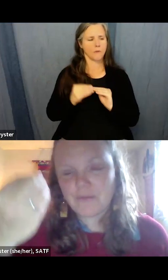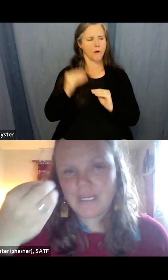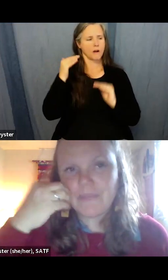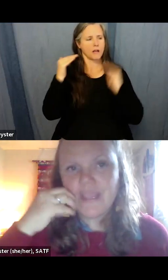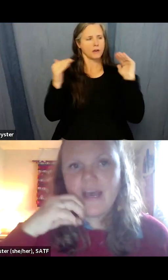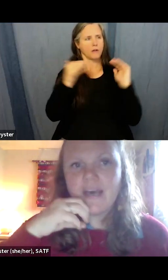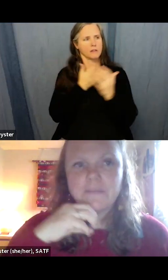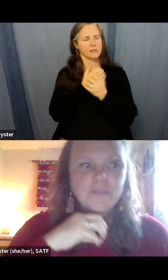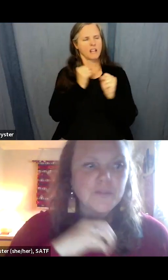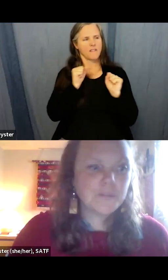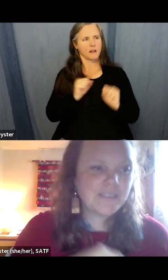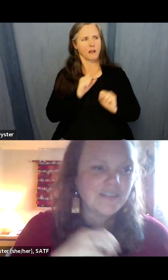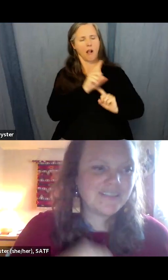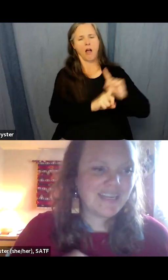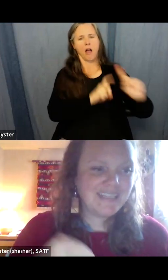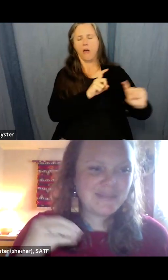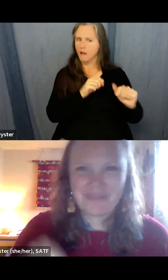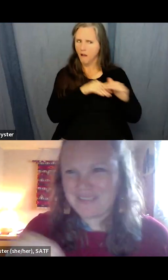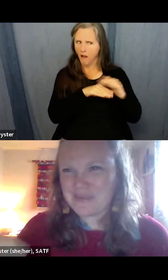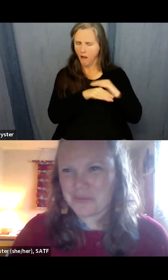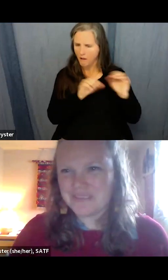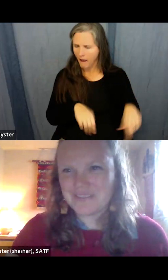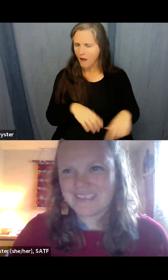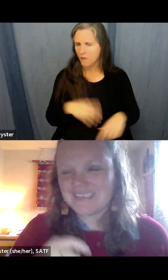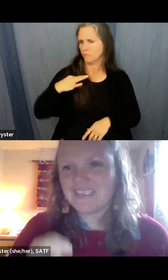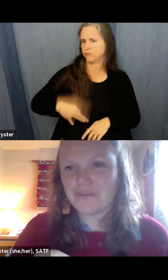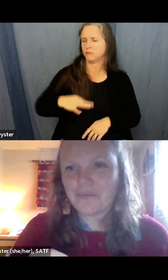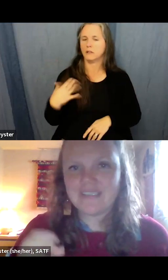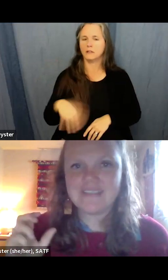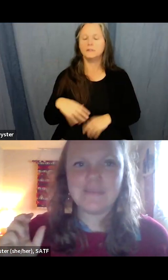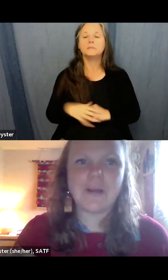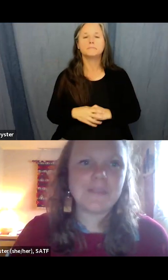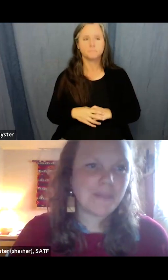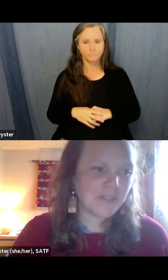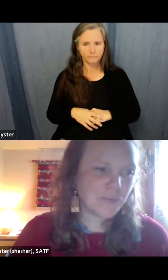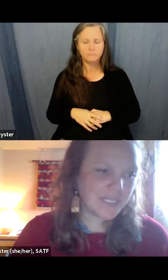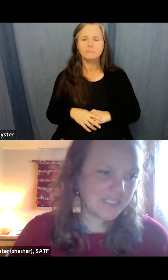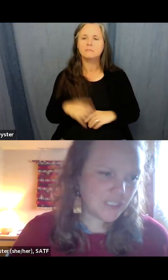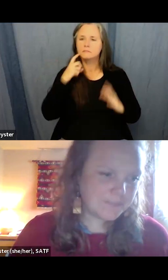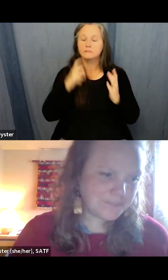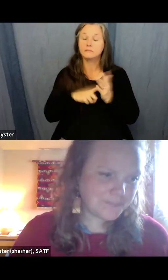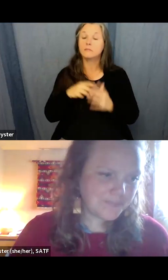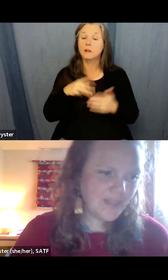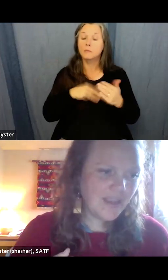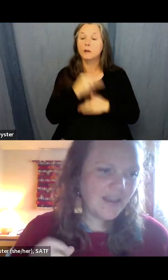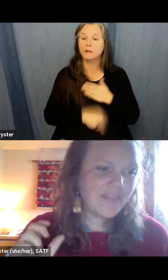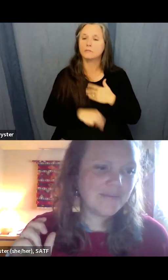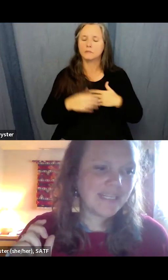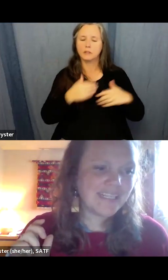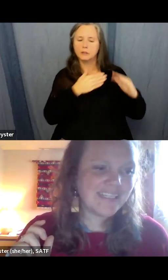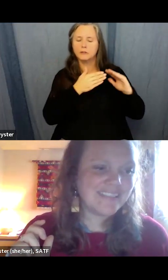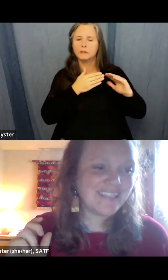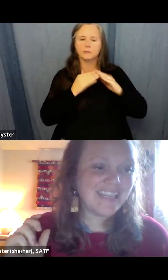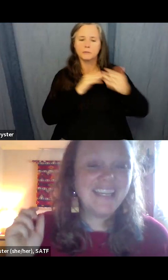and different groups that are designed to provide support services in different ways. It prompted better coordination.